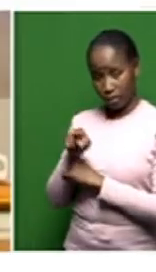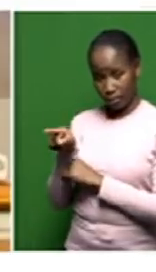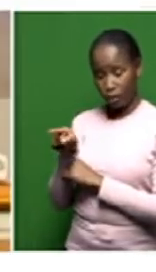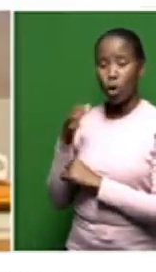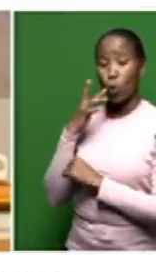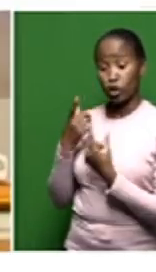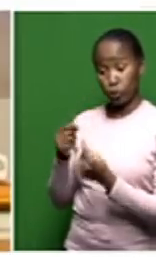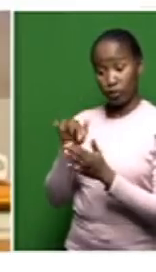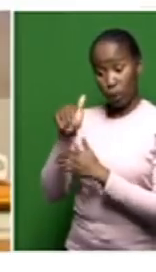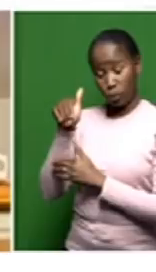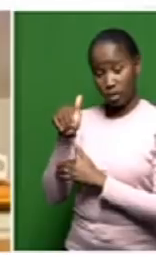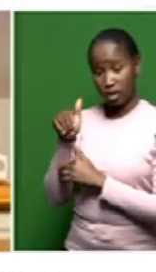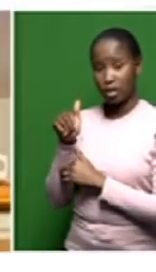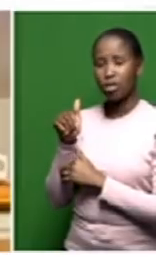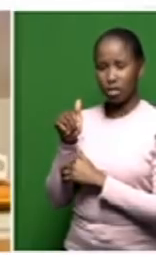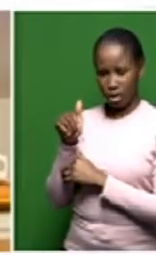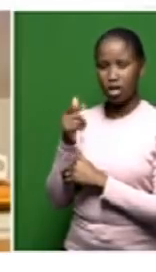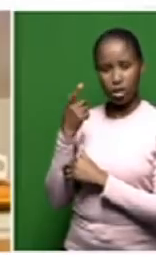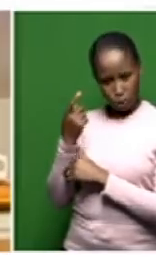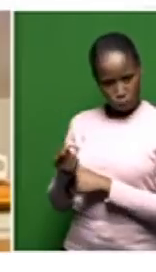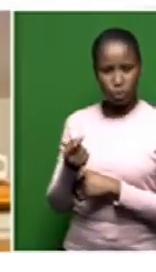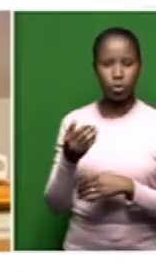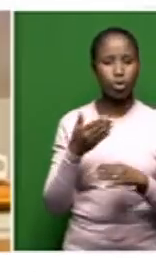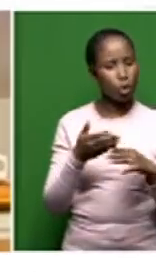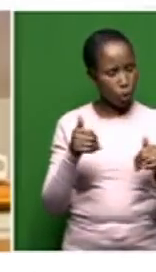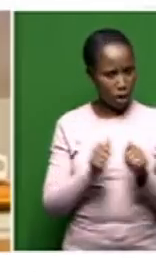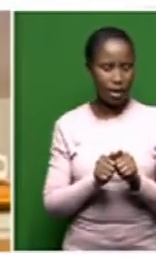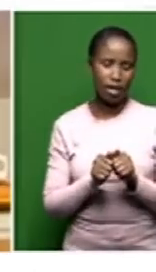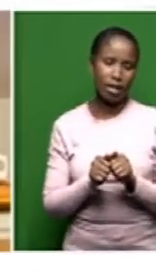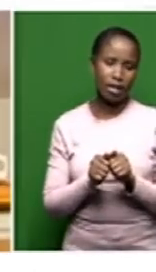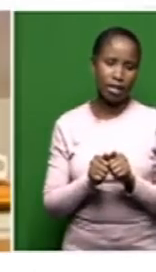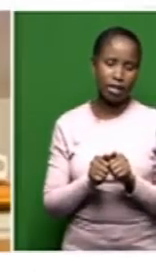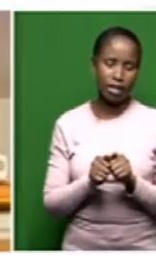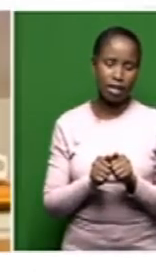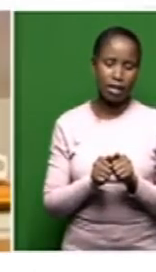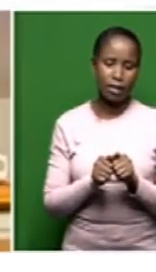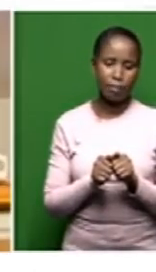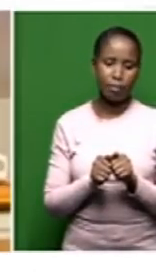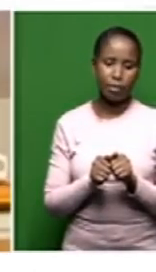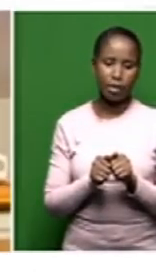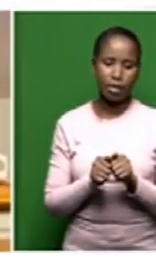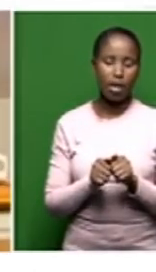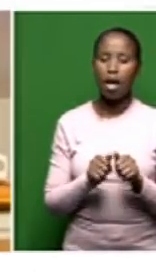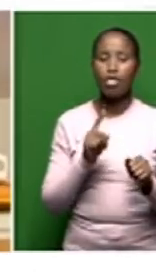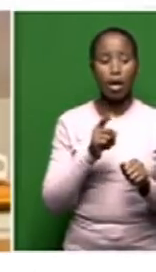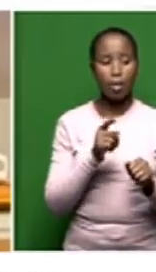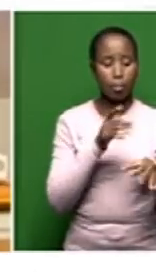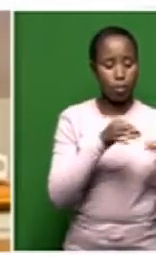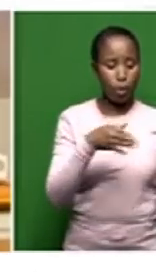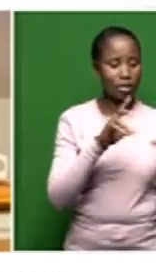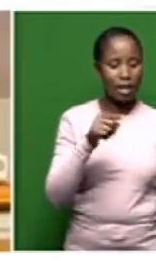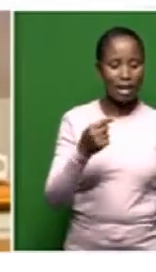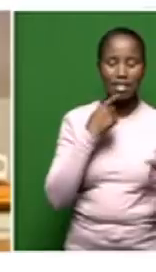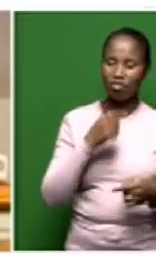they voted, they delivered coalitions. So parties cannot say before the time that they don't want to go